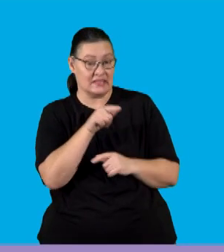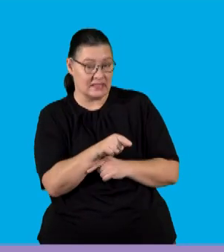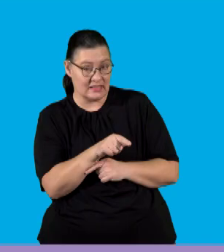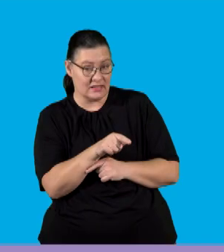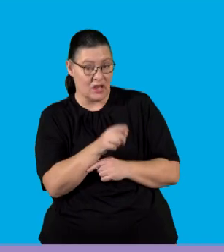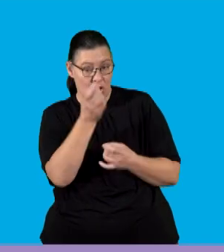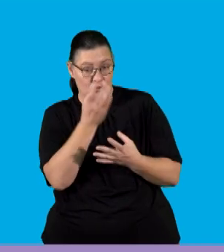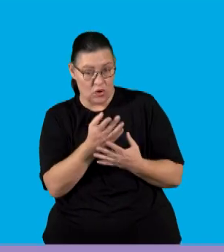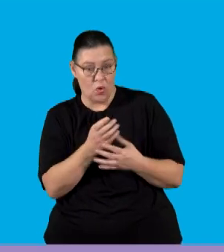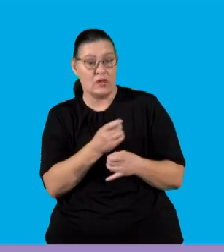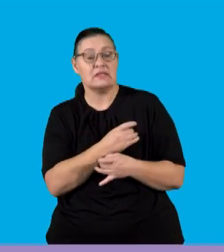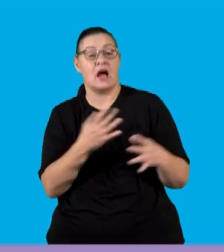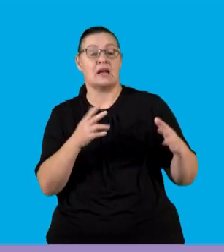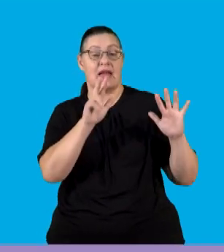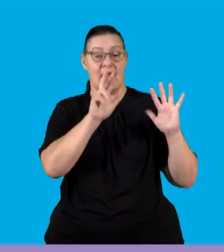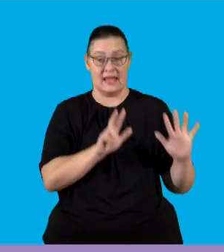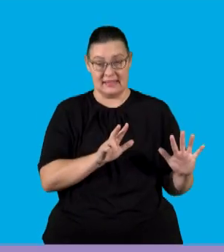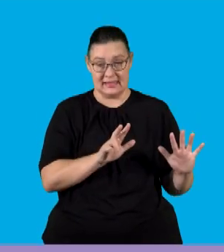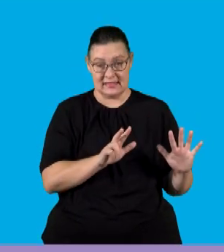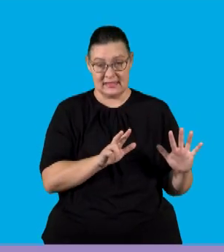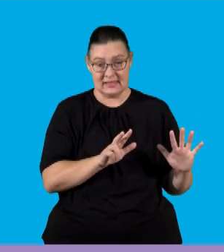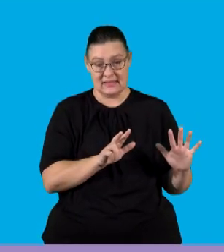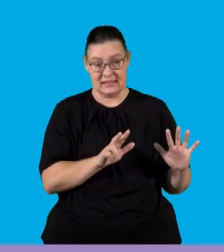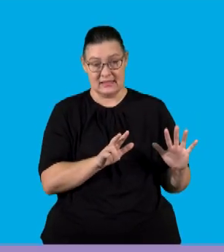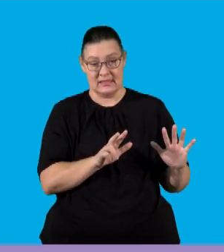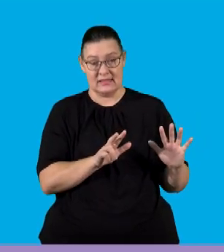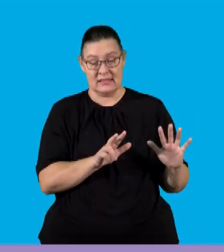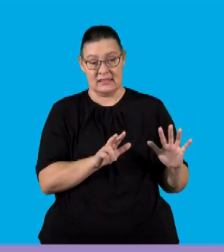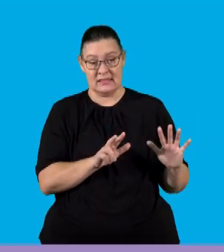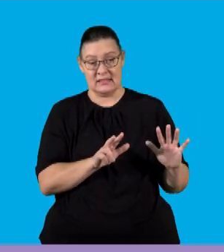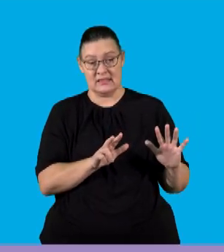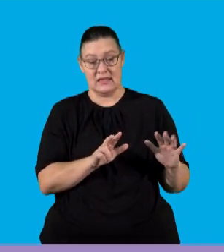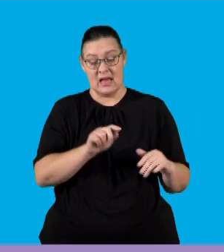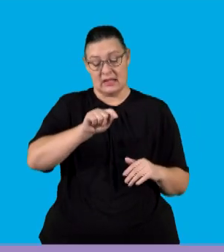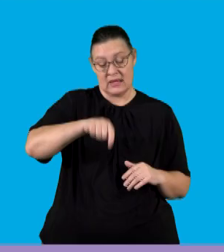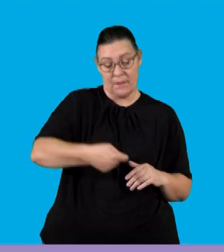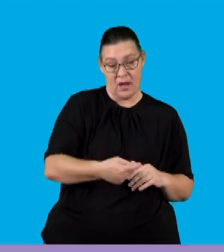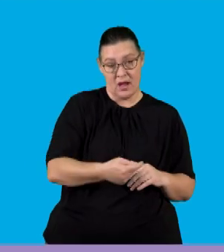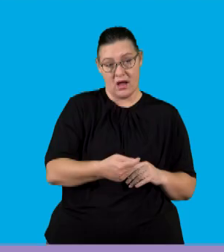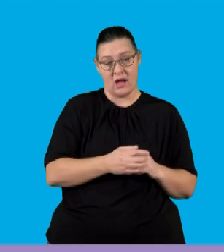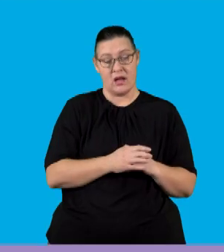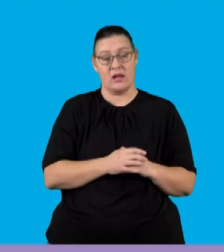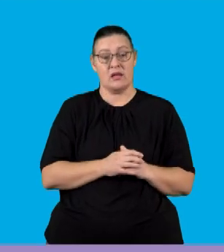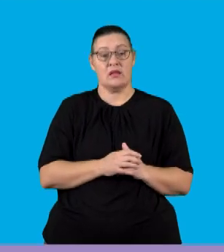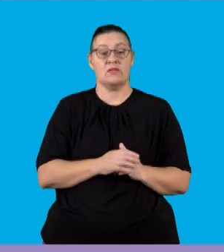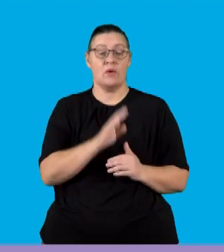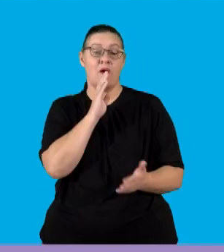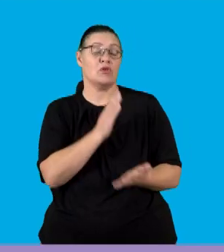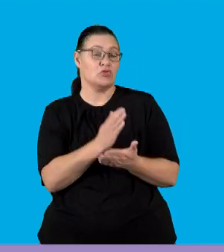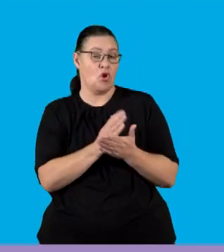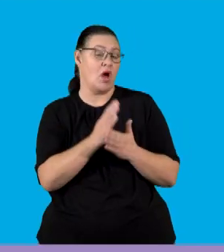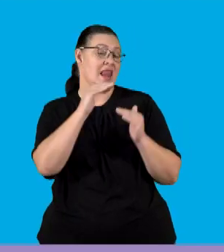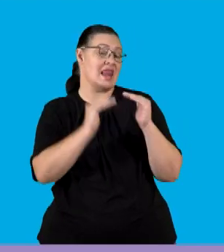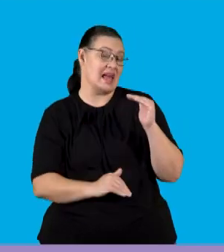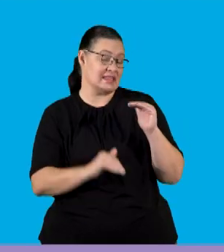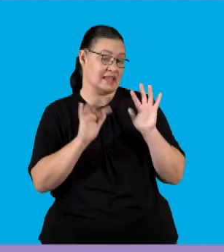to start with an 8, and we are going to make it a decimal, making sure that it is less than